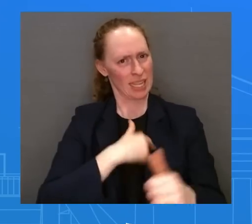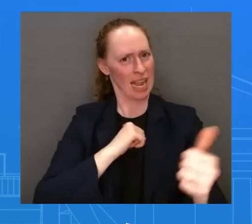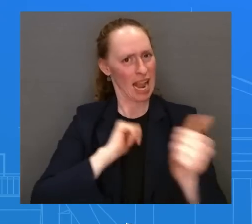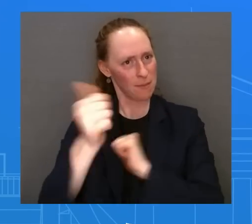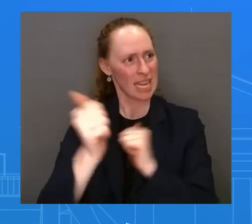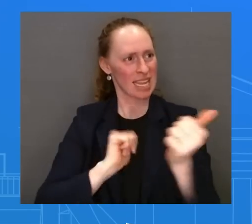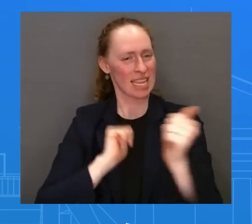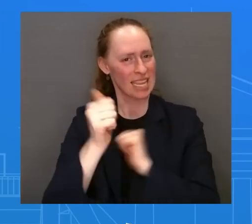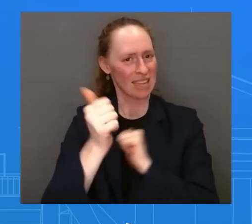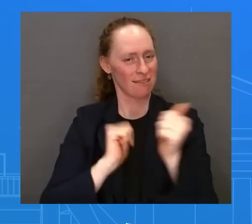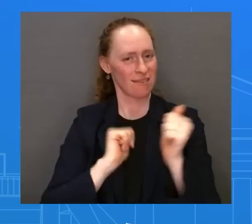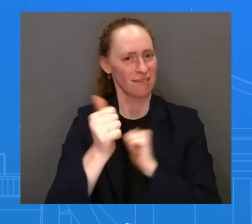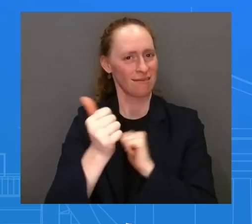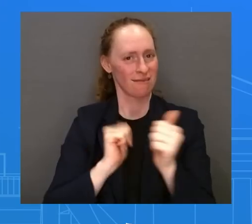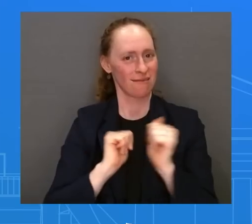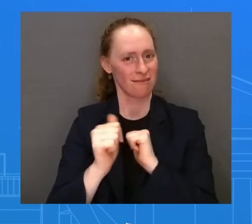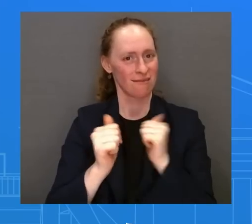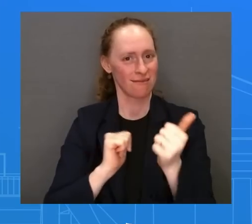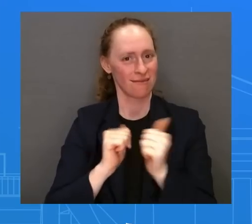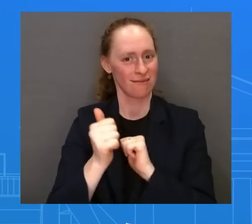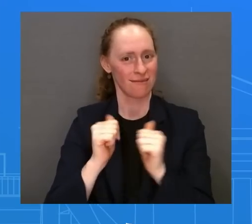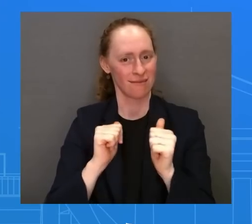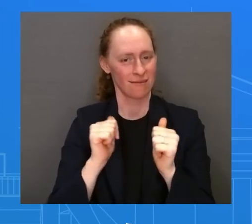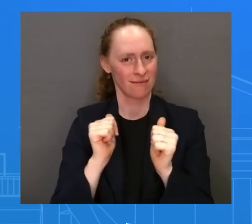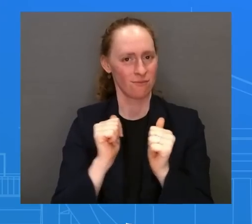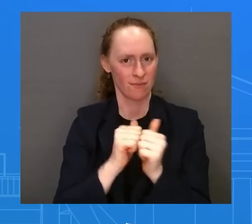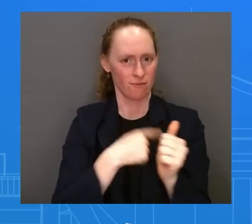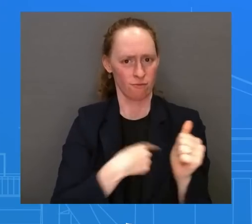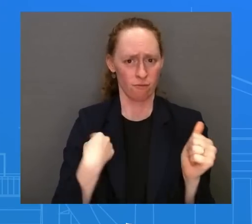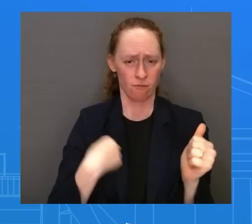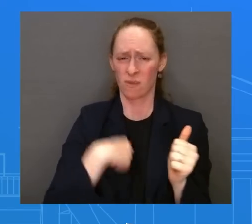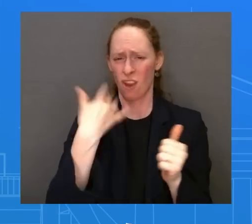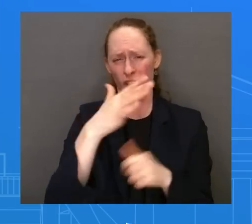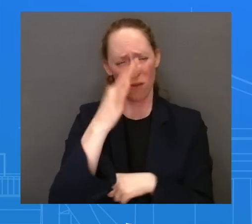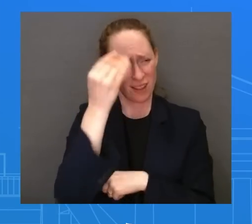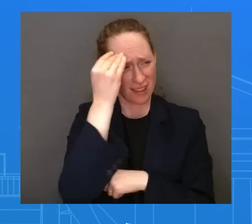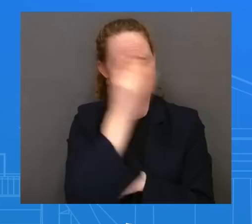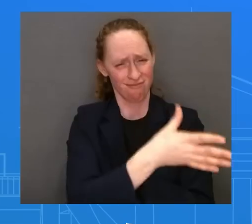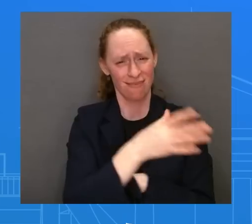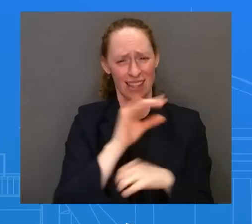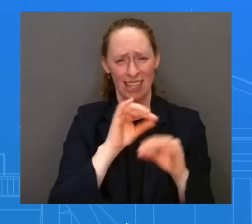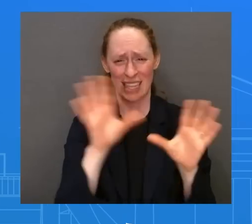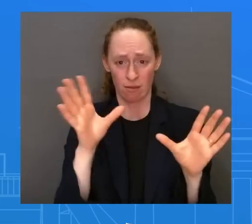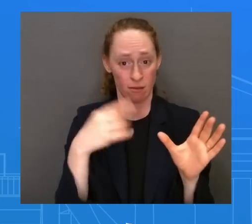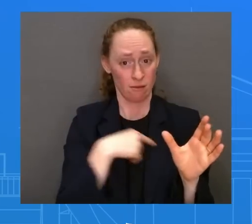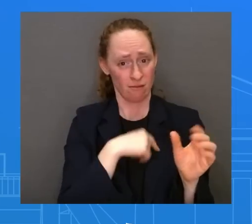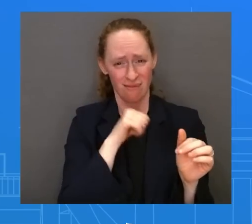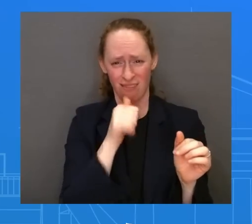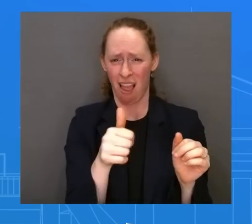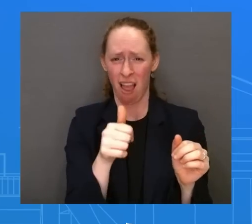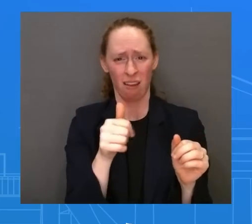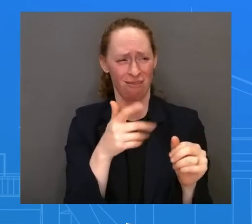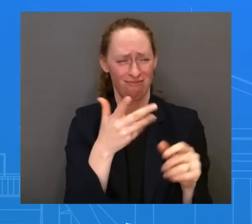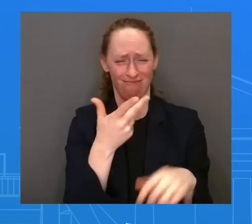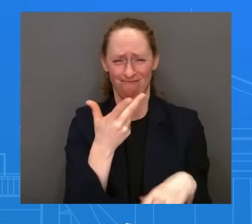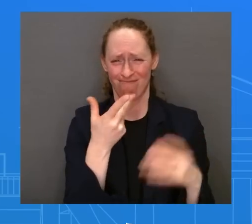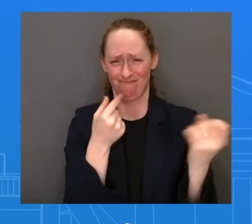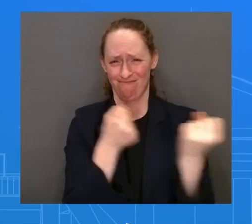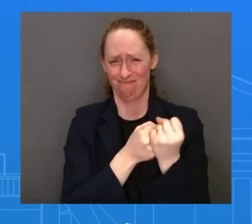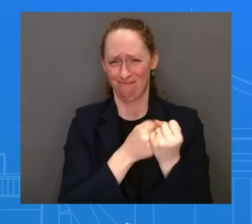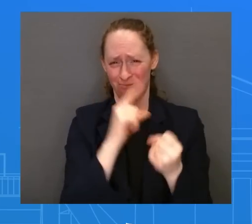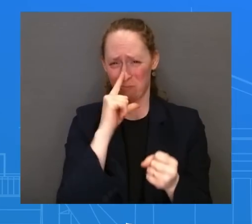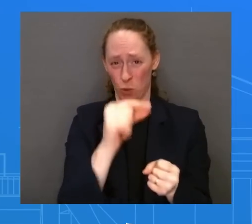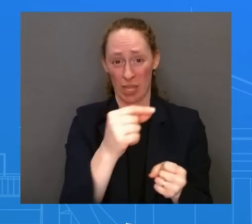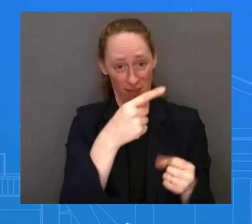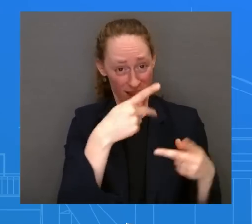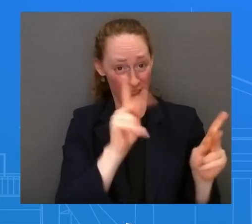a time for anybody to be supporting in one of the cases you had Mr Putin's ability to profit alpha alpha oil on the market so